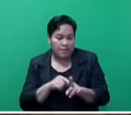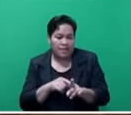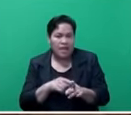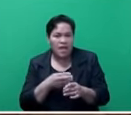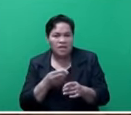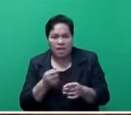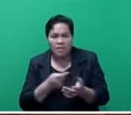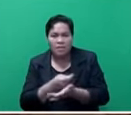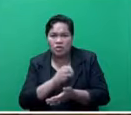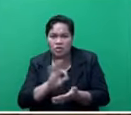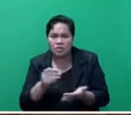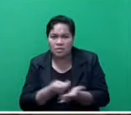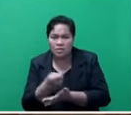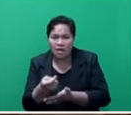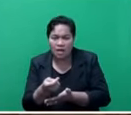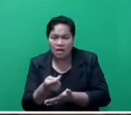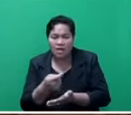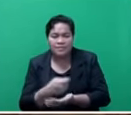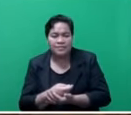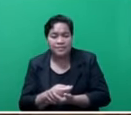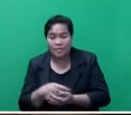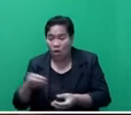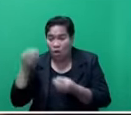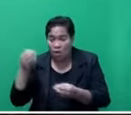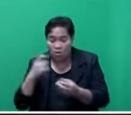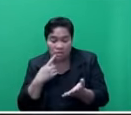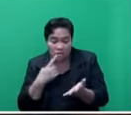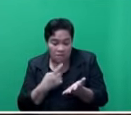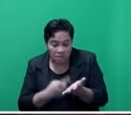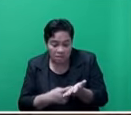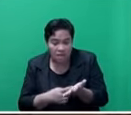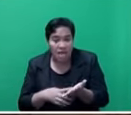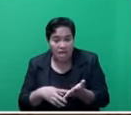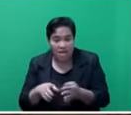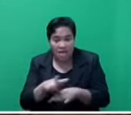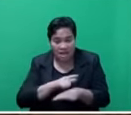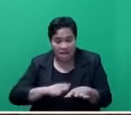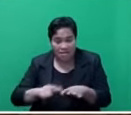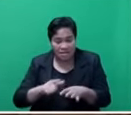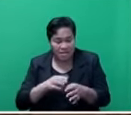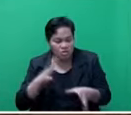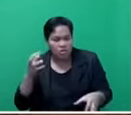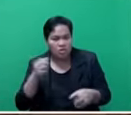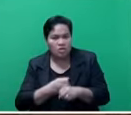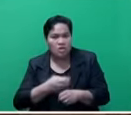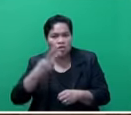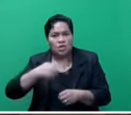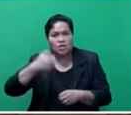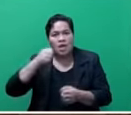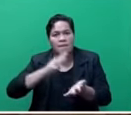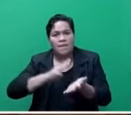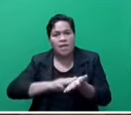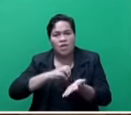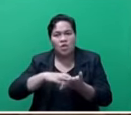revenue. Arrears of revenue, the audit noted that the arrears of revenue for the Department of Lands, which totaled 26 million at